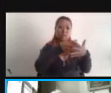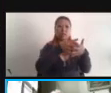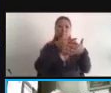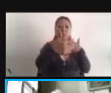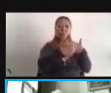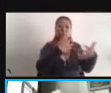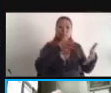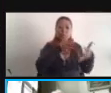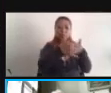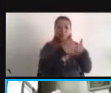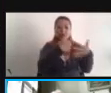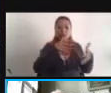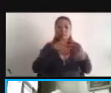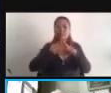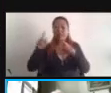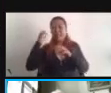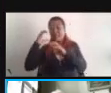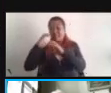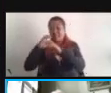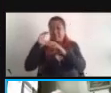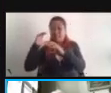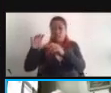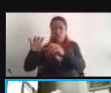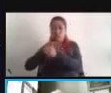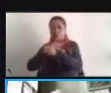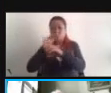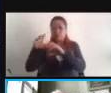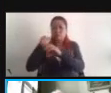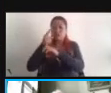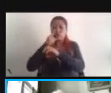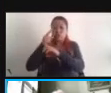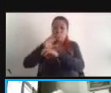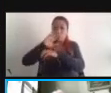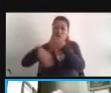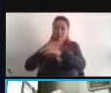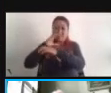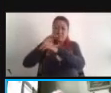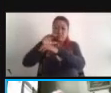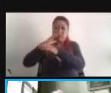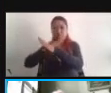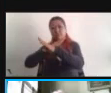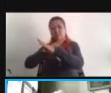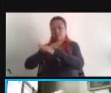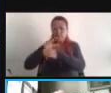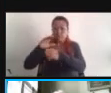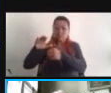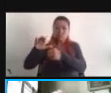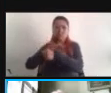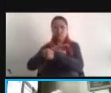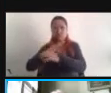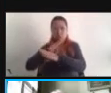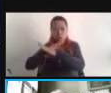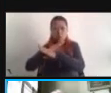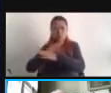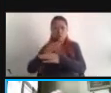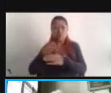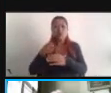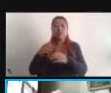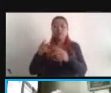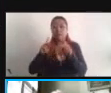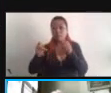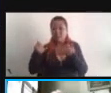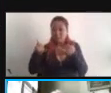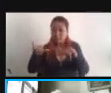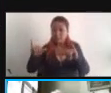be scrubbed. So you have to make sure you have the adequate levels so the crew member can perform and stay healthy. The other thing we have is protecting